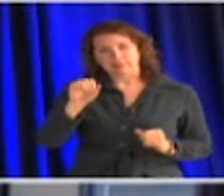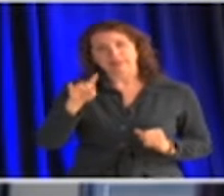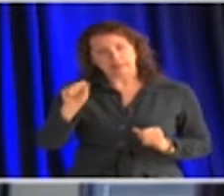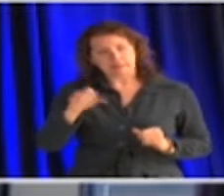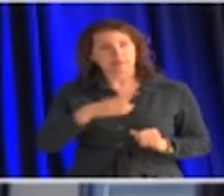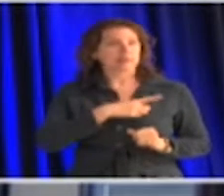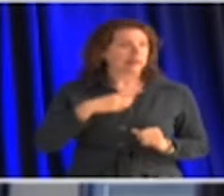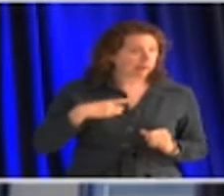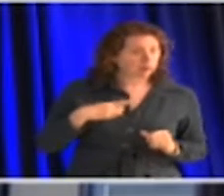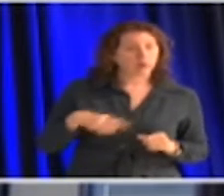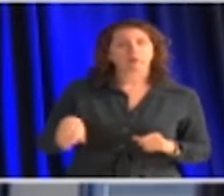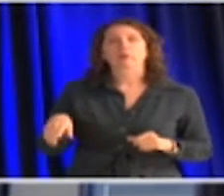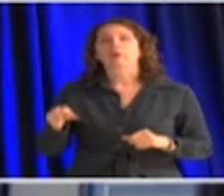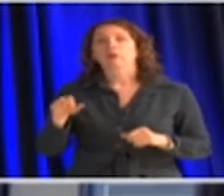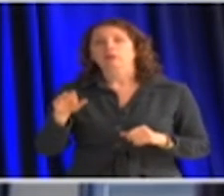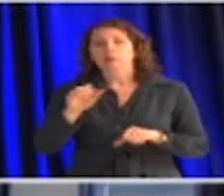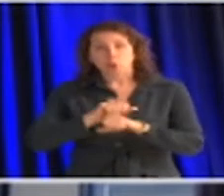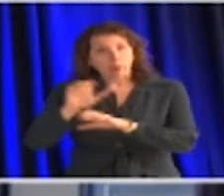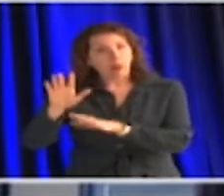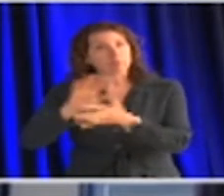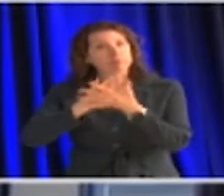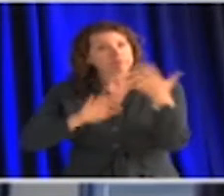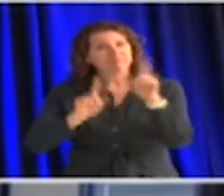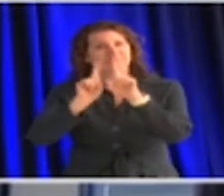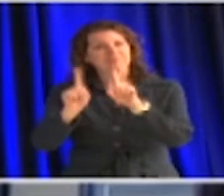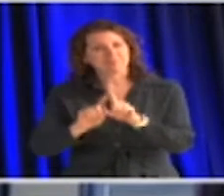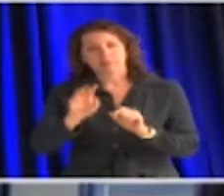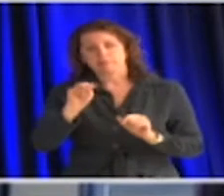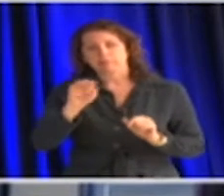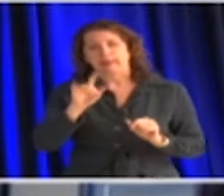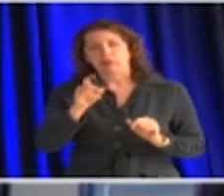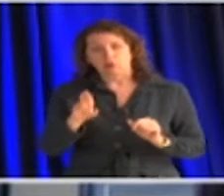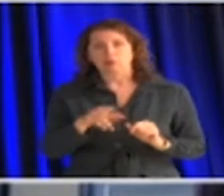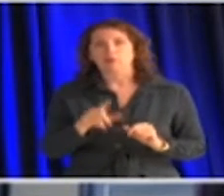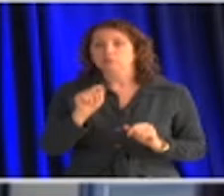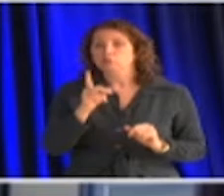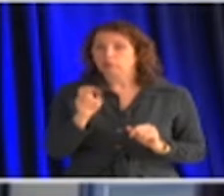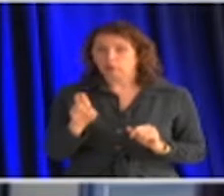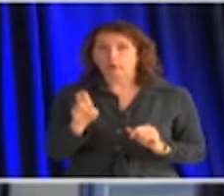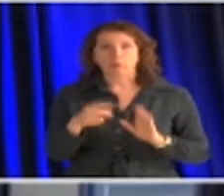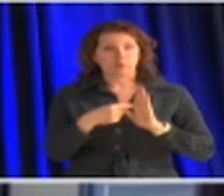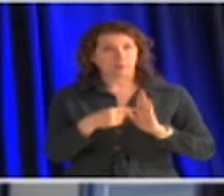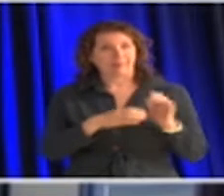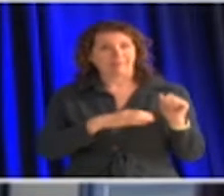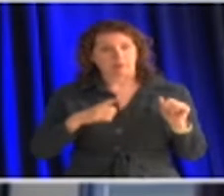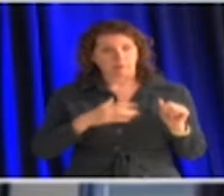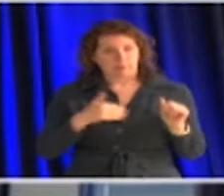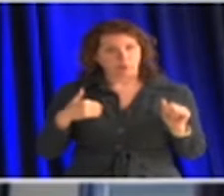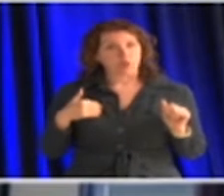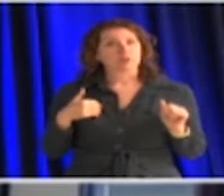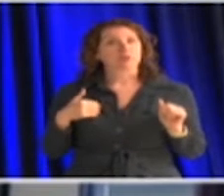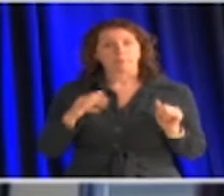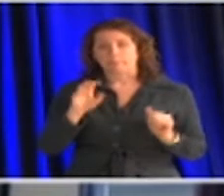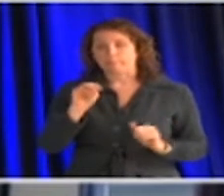Mayor Patty Garrett, Stone Mountain Mayor Pat Wheeler. City of Tucker was represented by council members Matt Robbins and